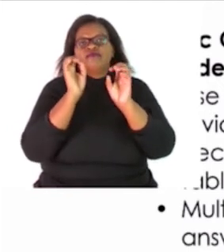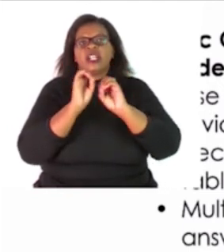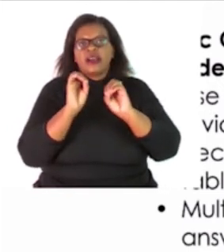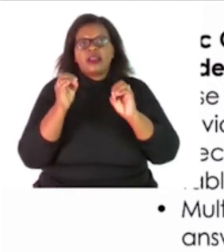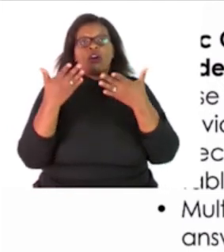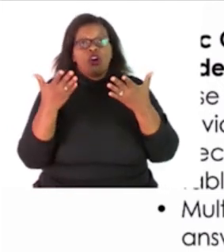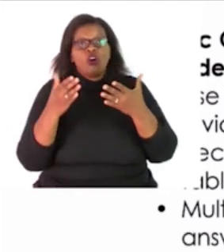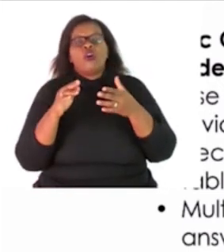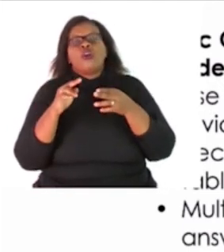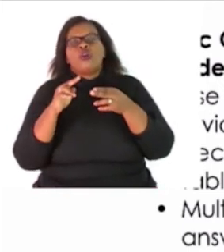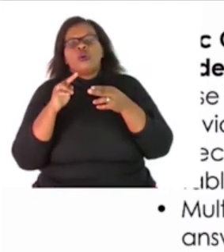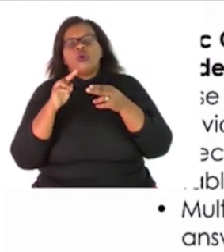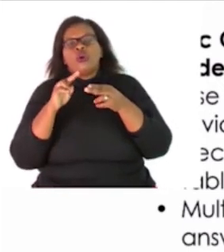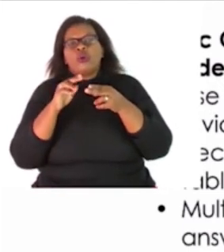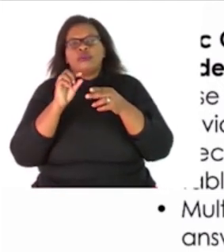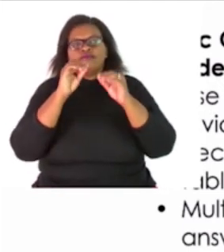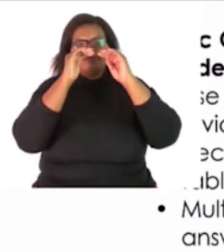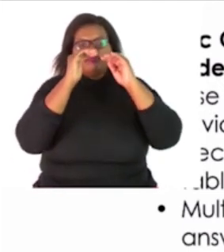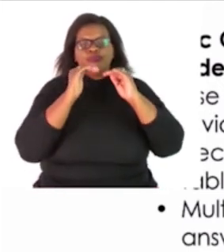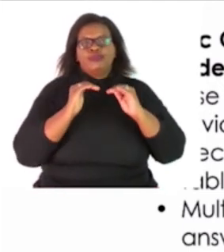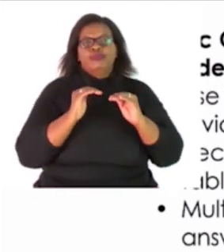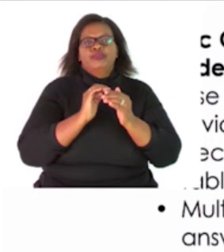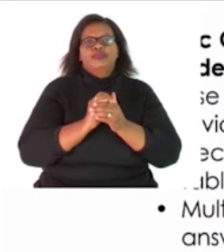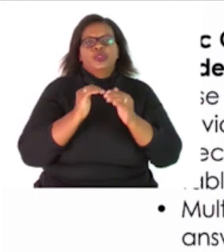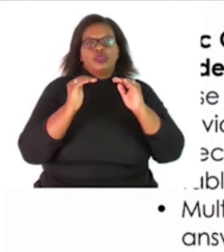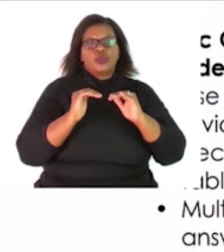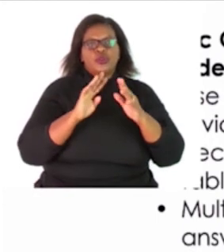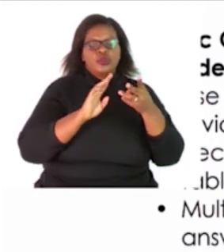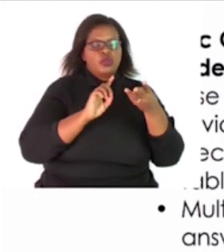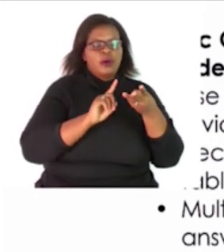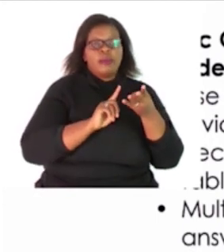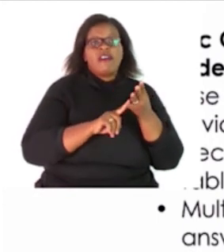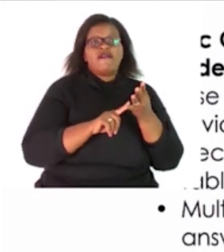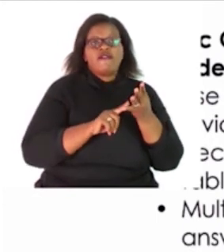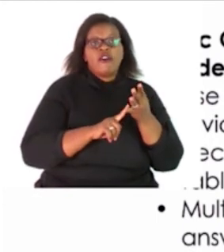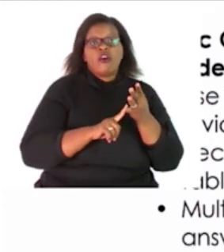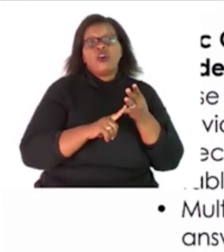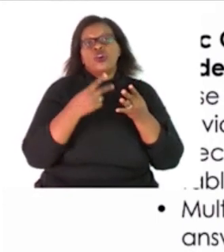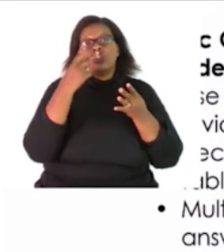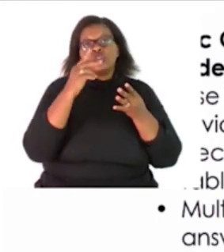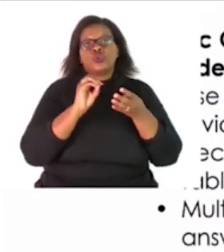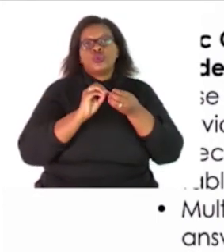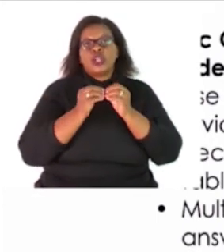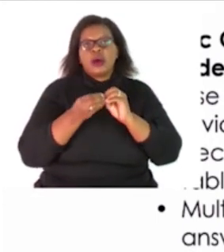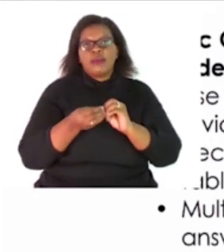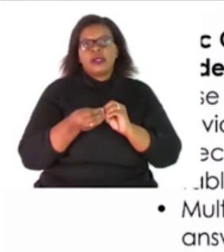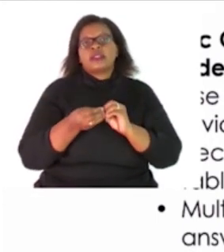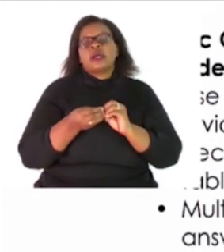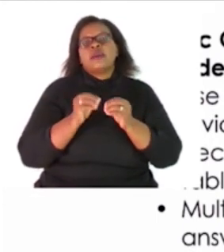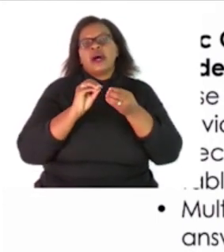4, the learner should divide a 2-digit number by a number from 1 up to